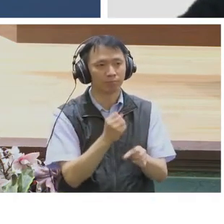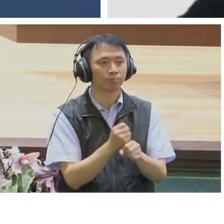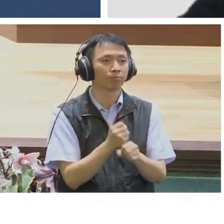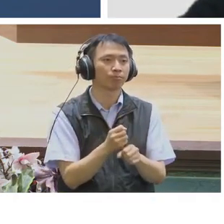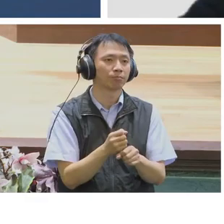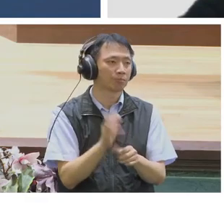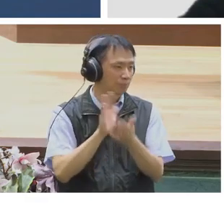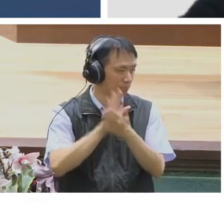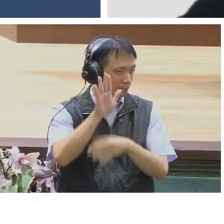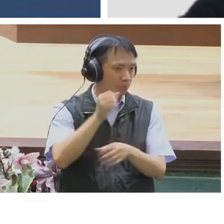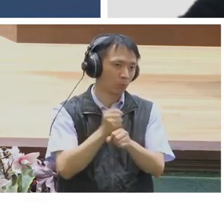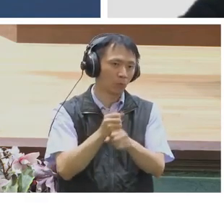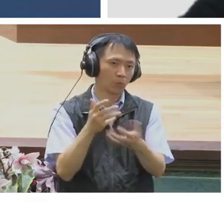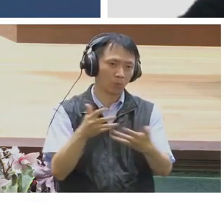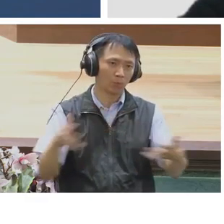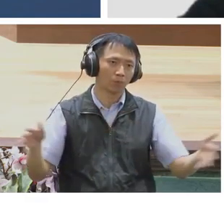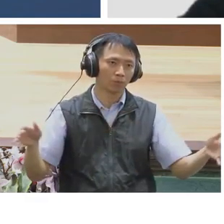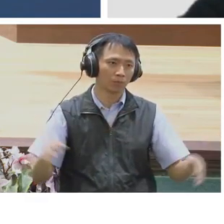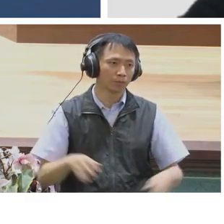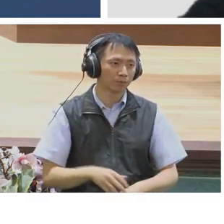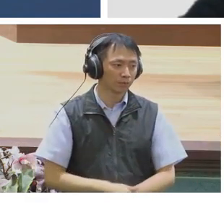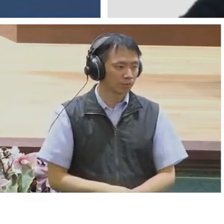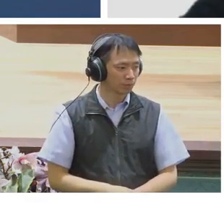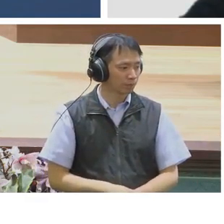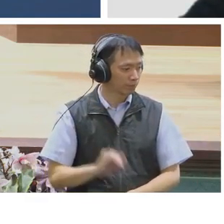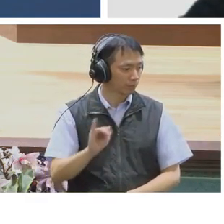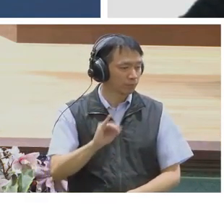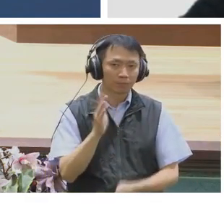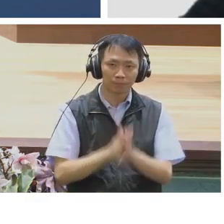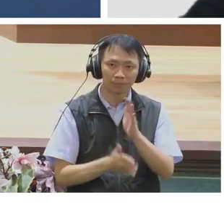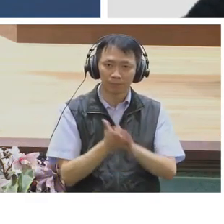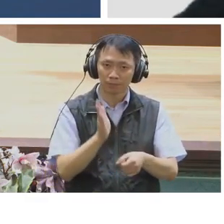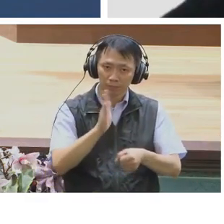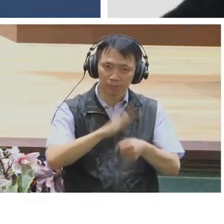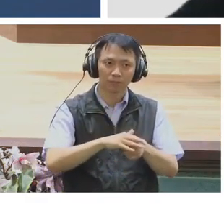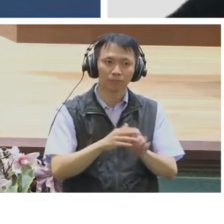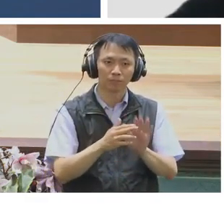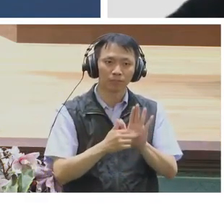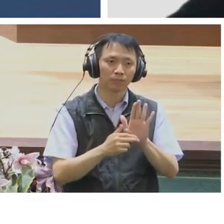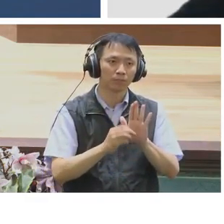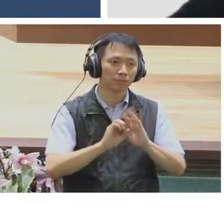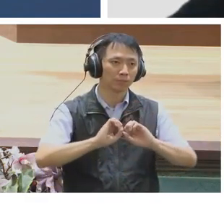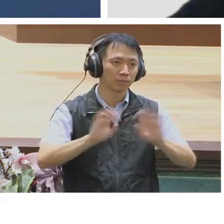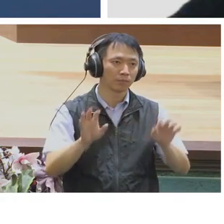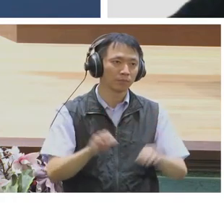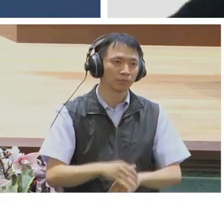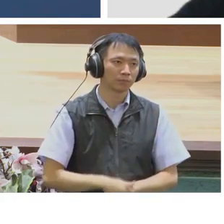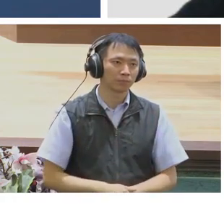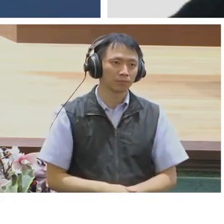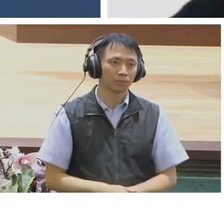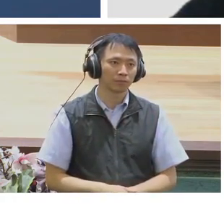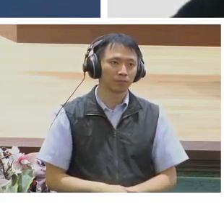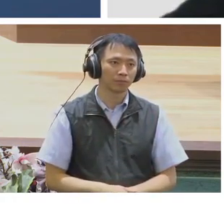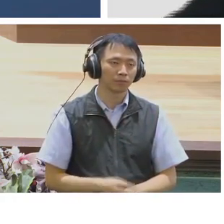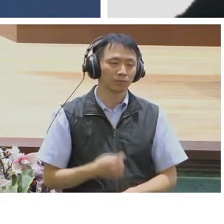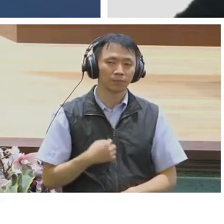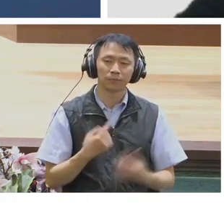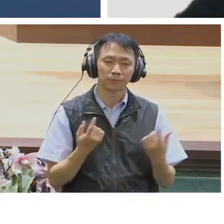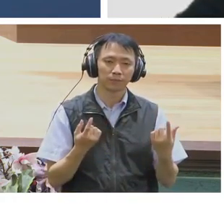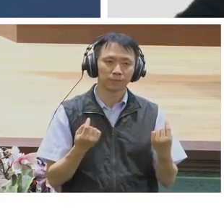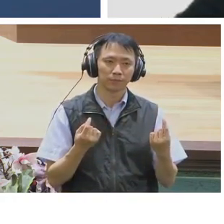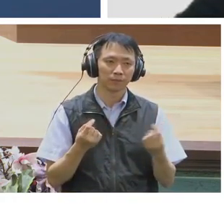jump in? I was just gonna draw some more attention perhaps as we do have a